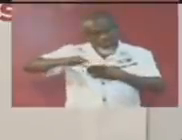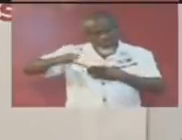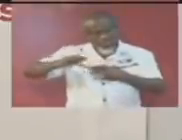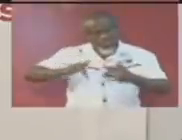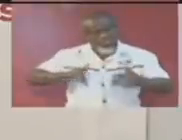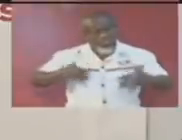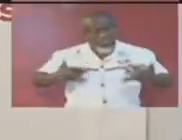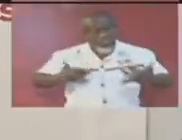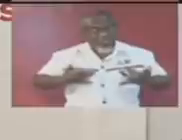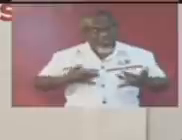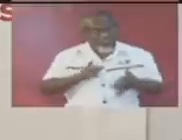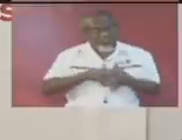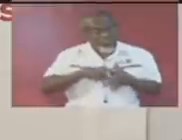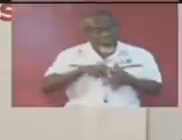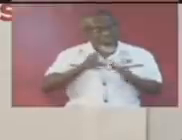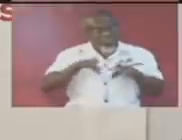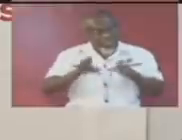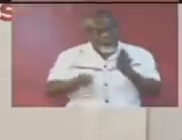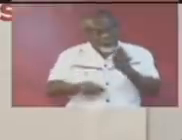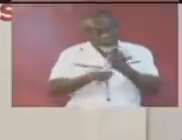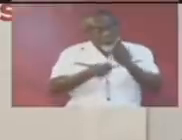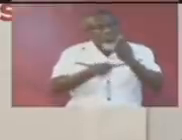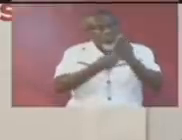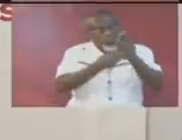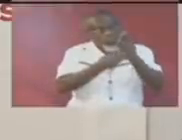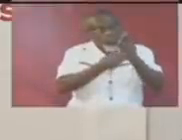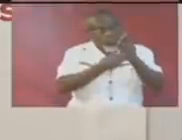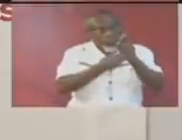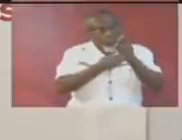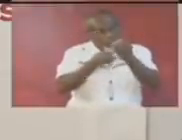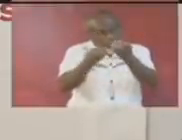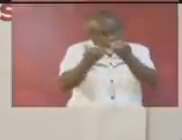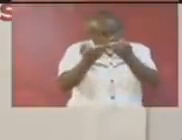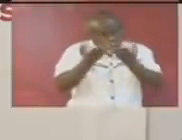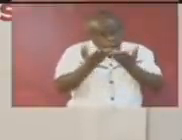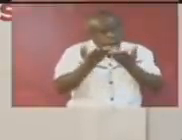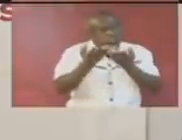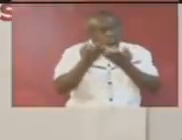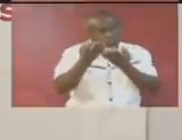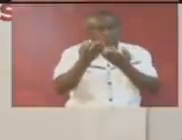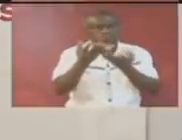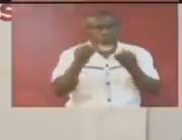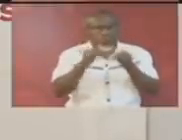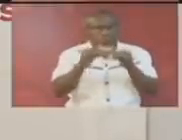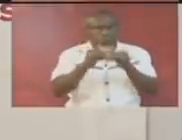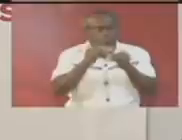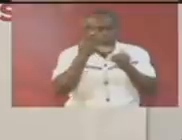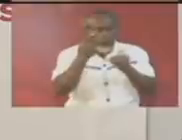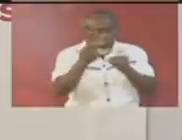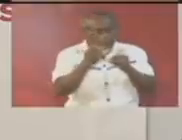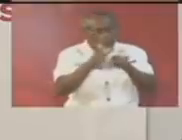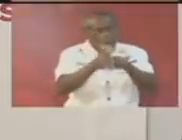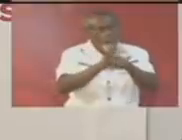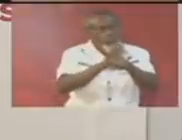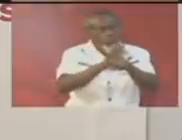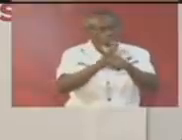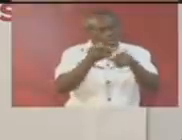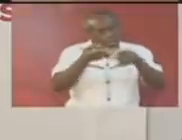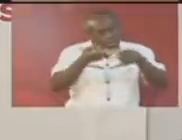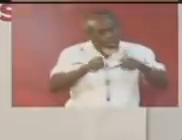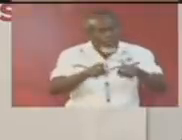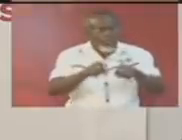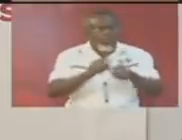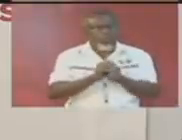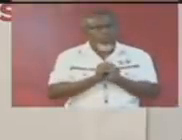then accumulate in the population to provide those larger numbers that we see as an upward trend subsequent to those behaviors being